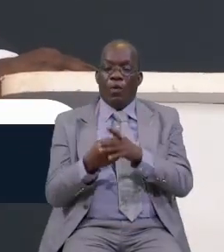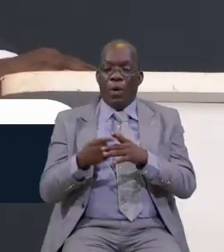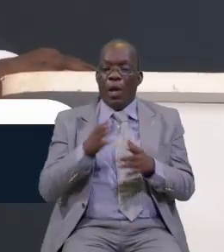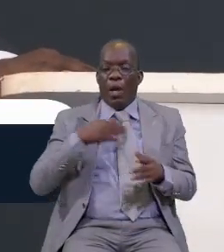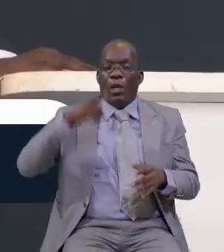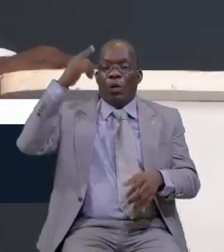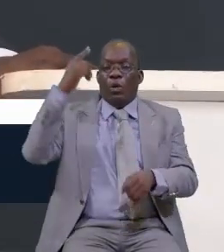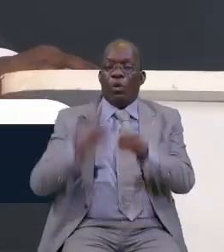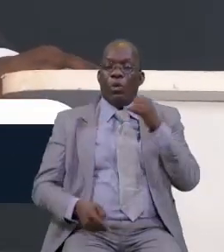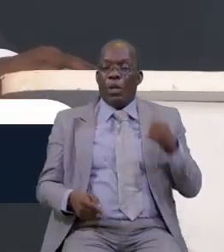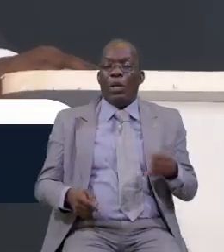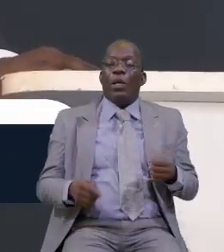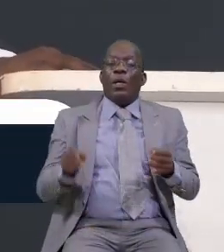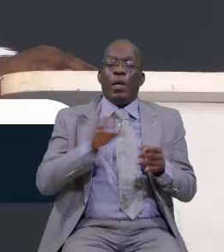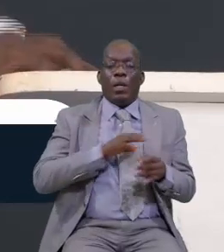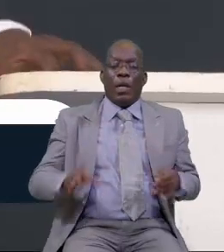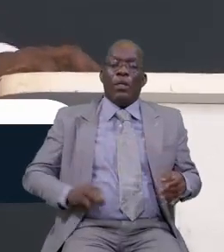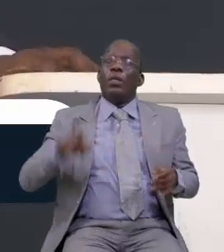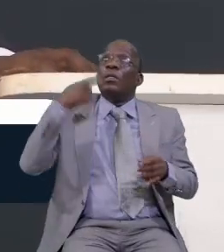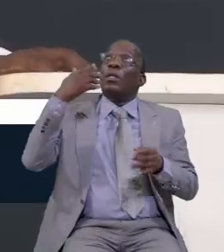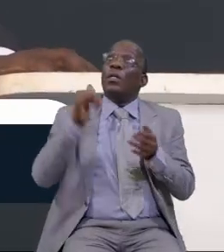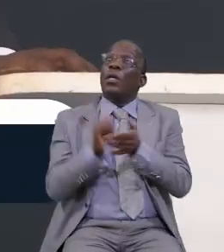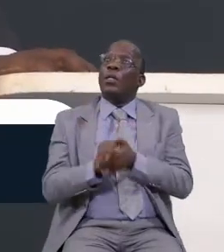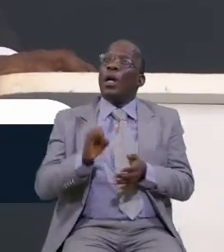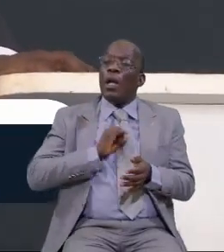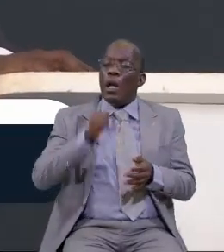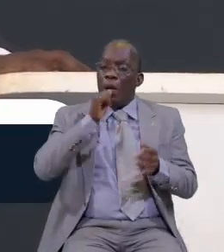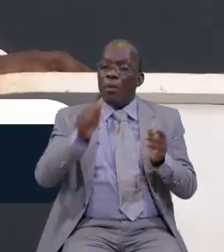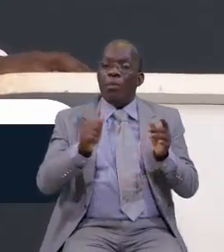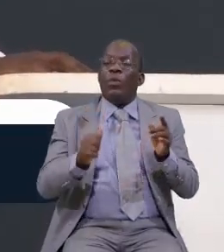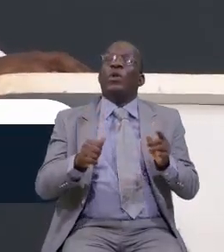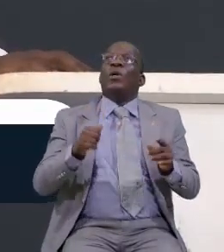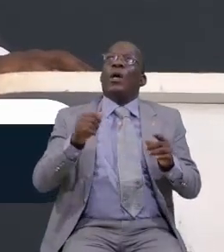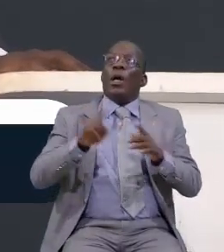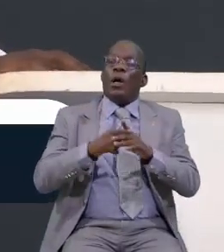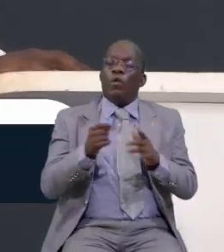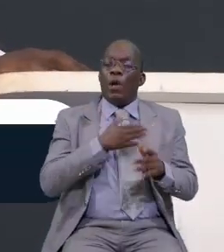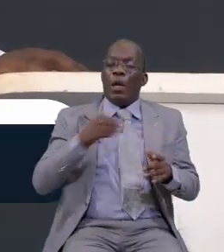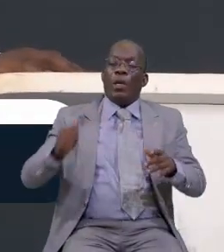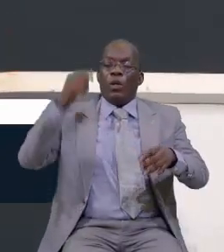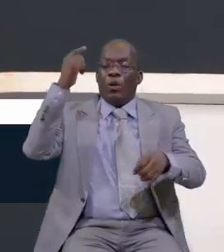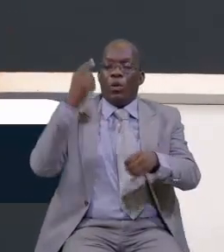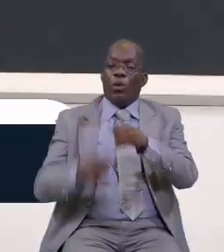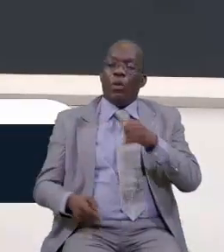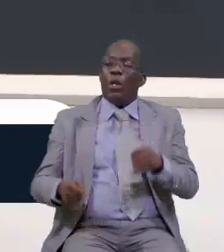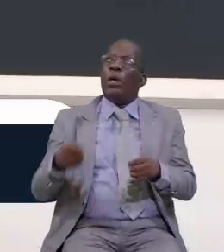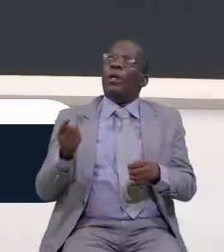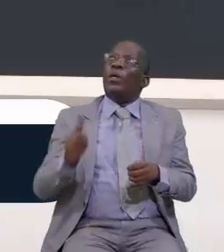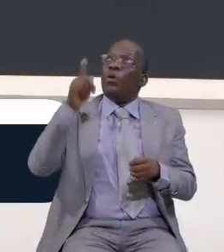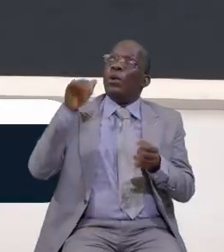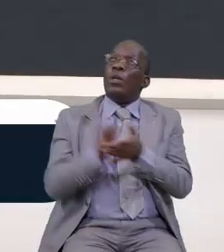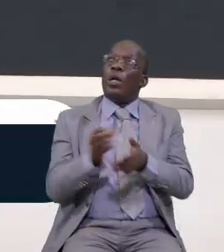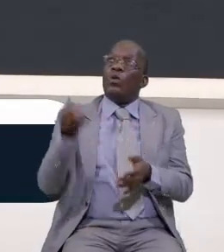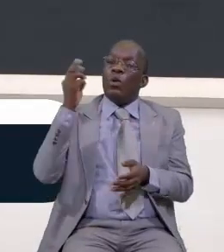same thing. I am Alpha and Omega, the one that was and is to come. And the